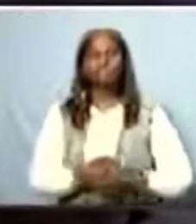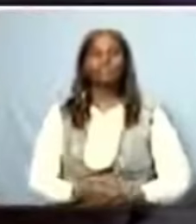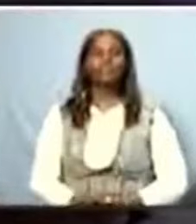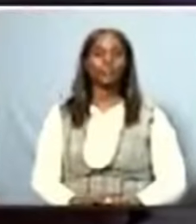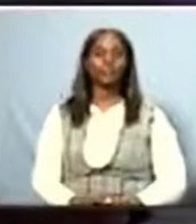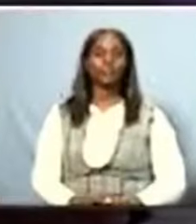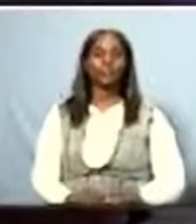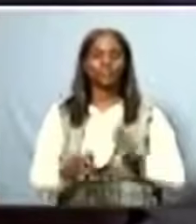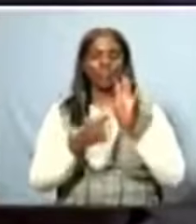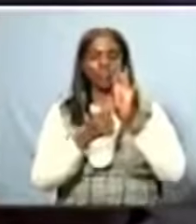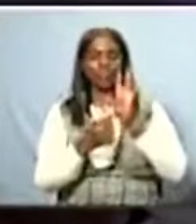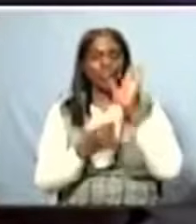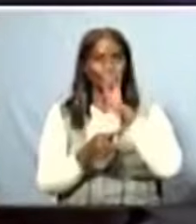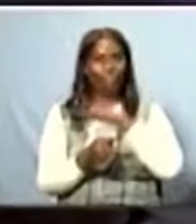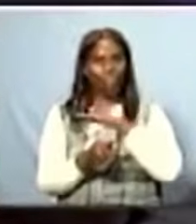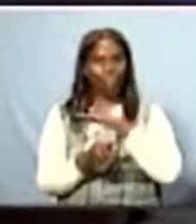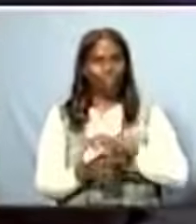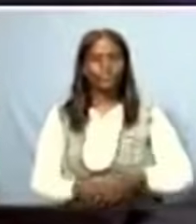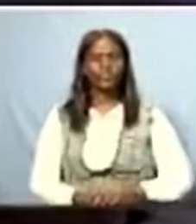as indicated